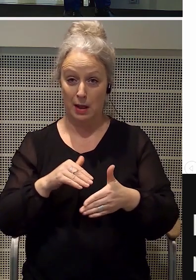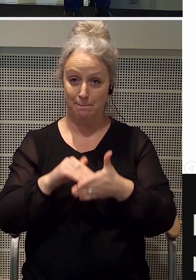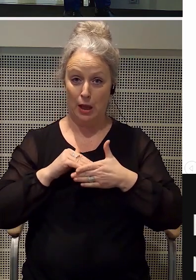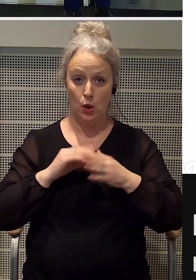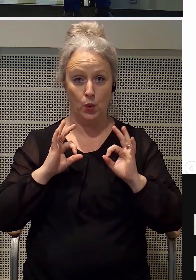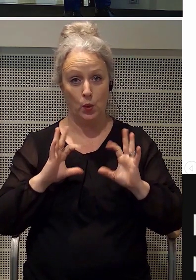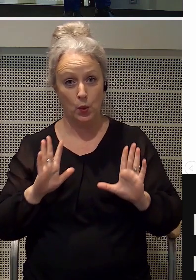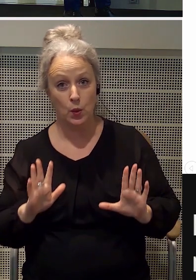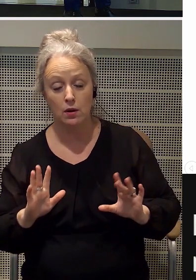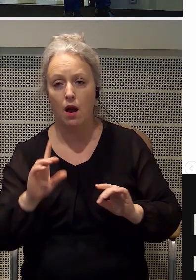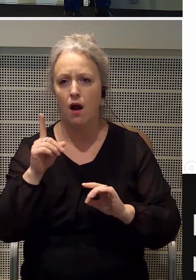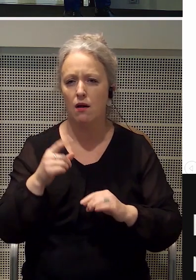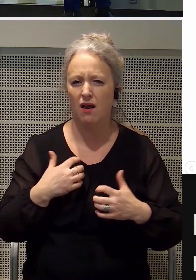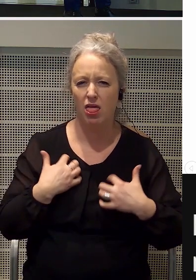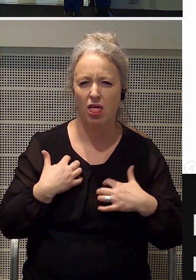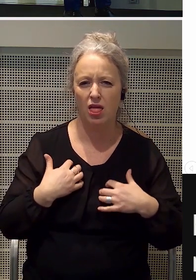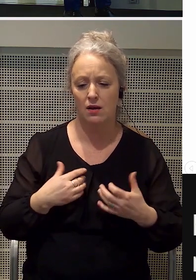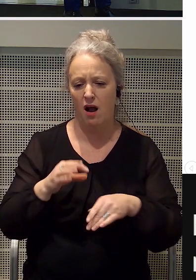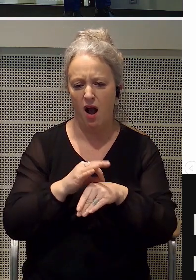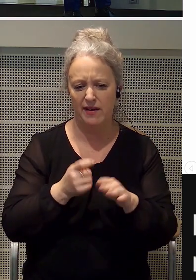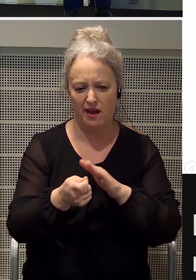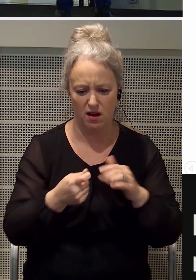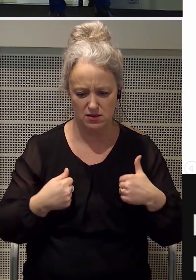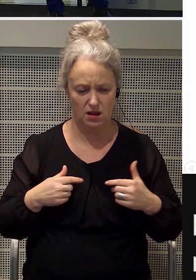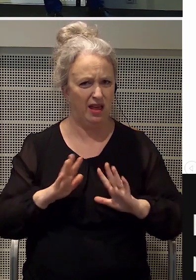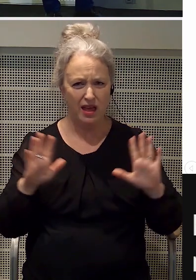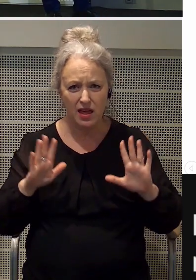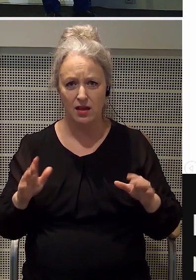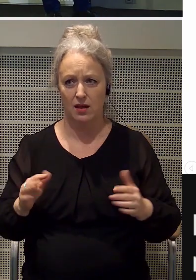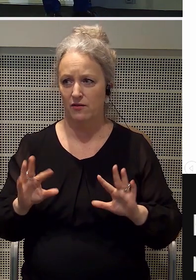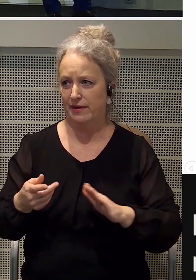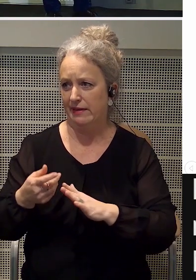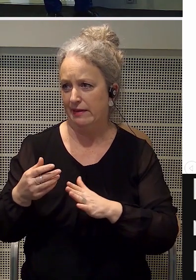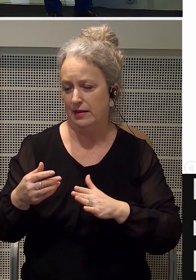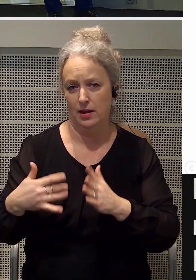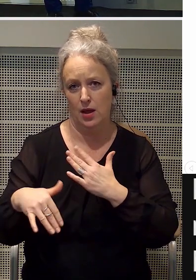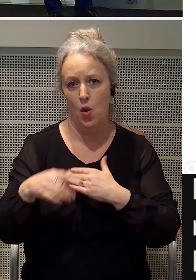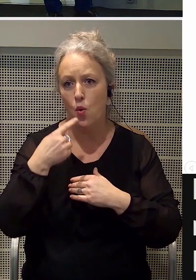It's frustrating for me to hear that